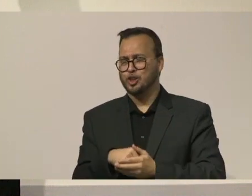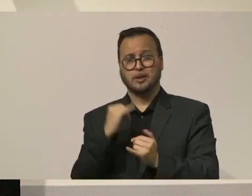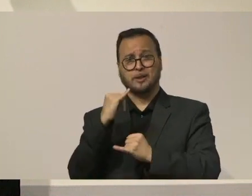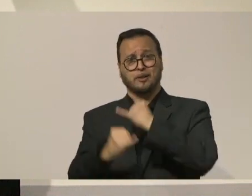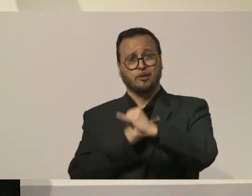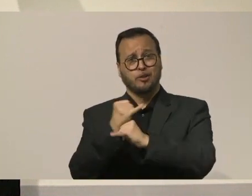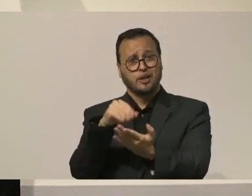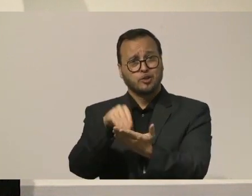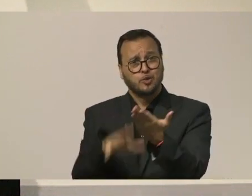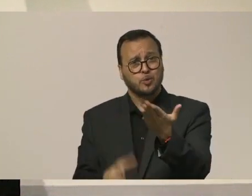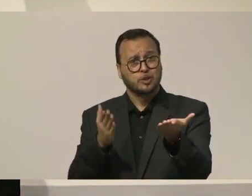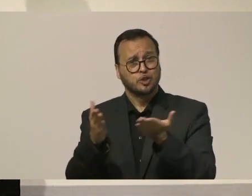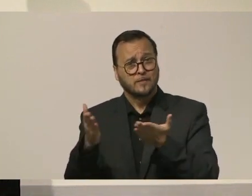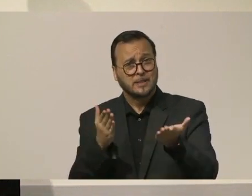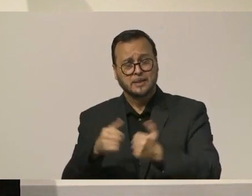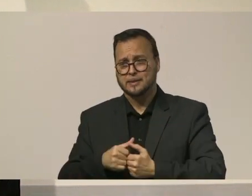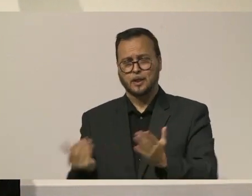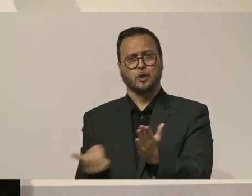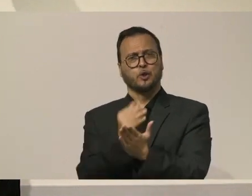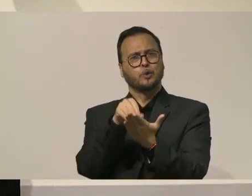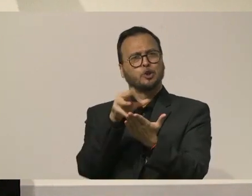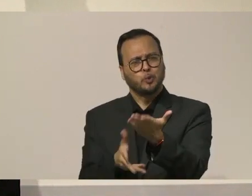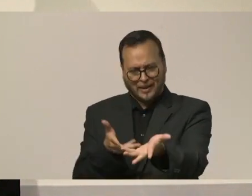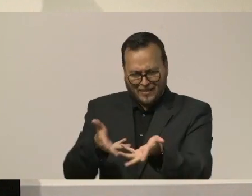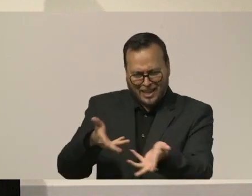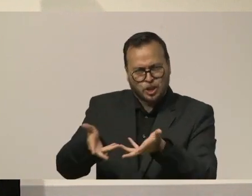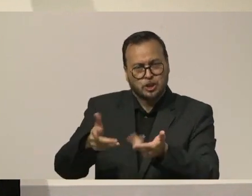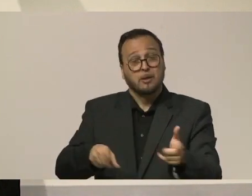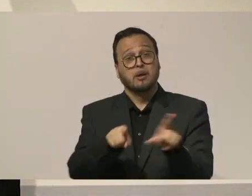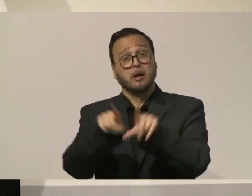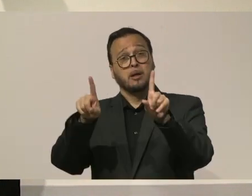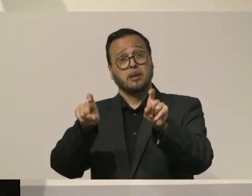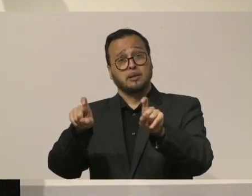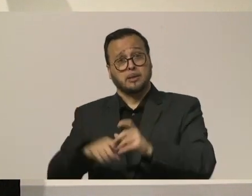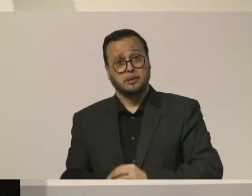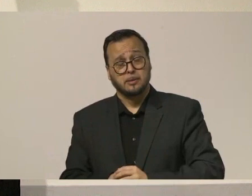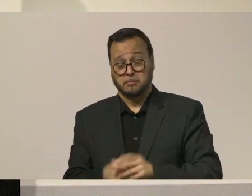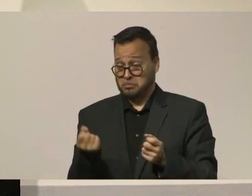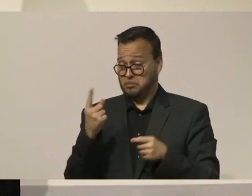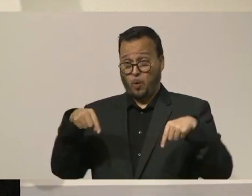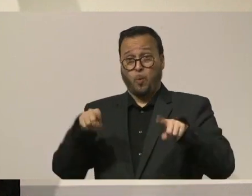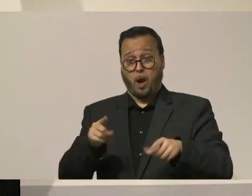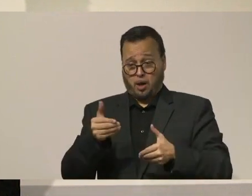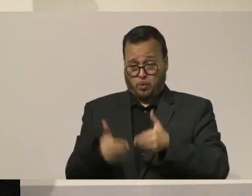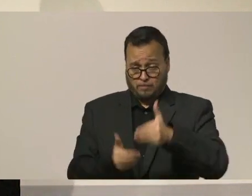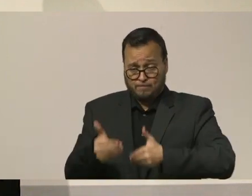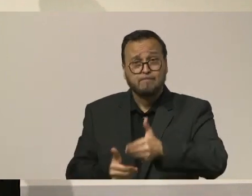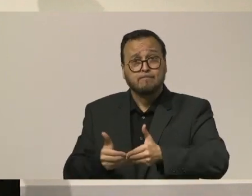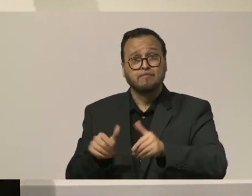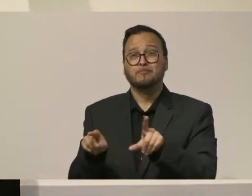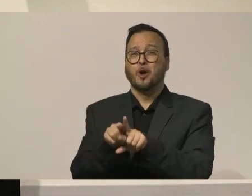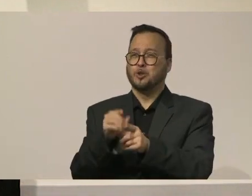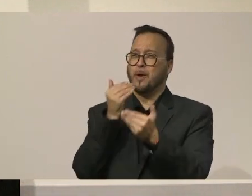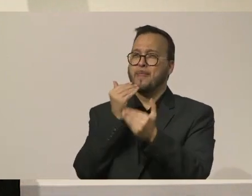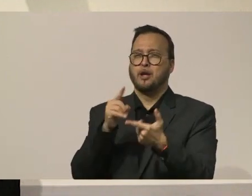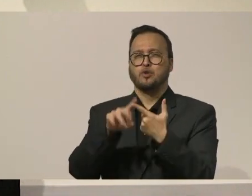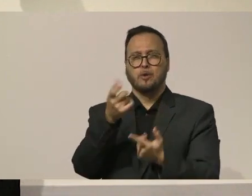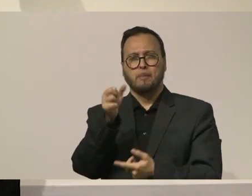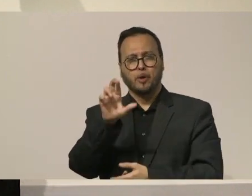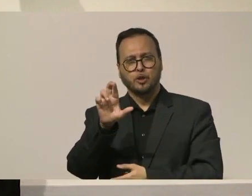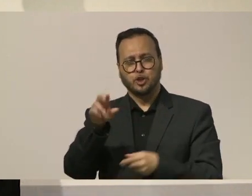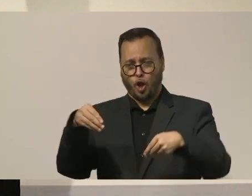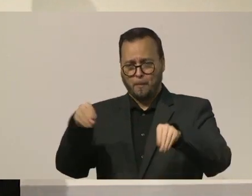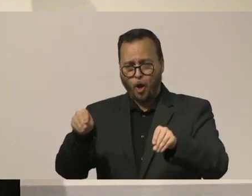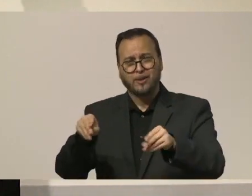international student services, new student engagement, and testing. And while we're at it, let's thank the Bursar, marketing